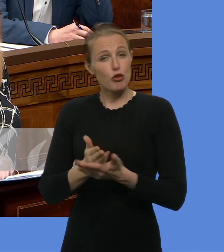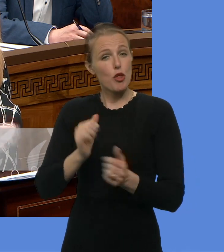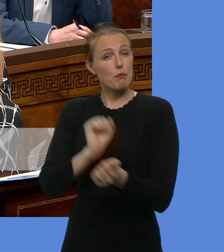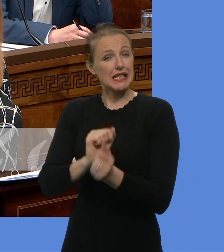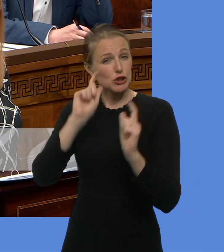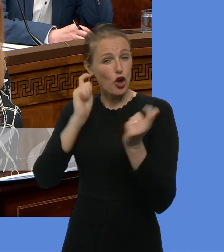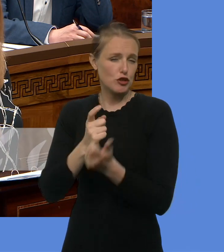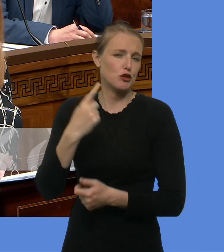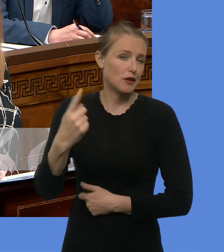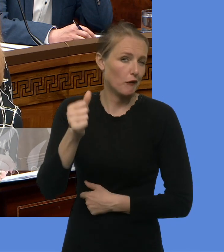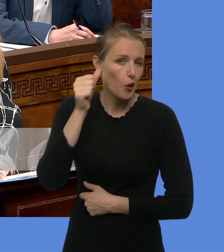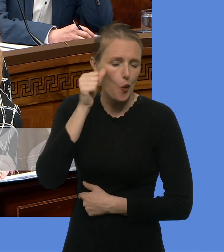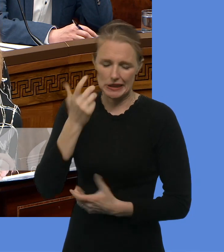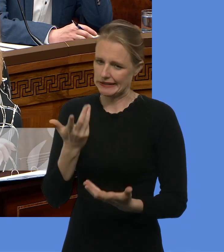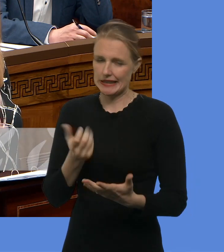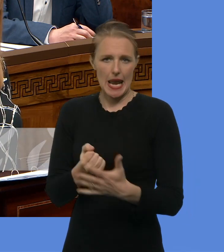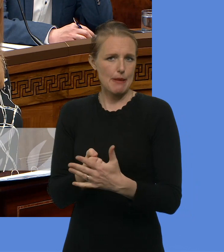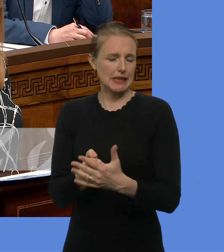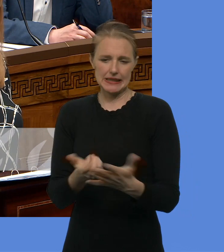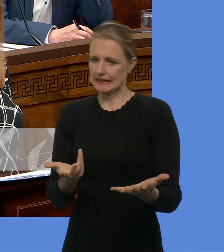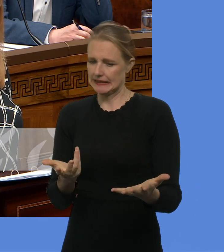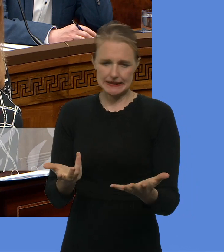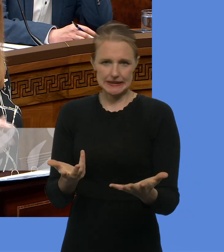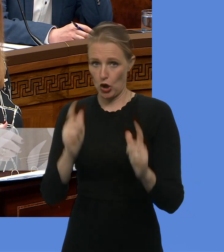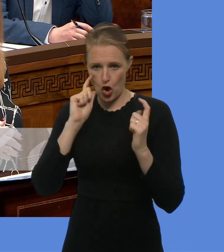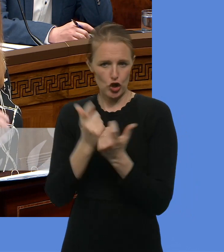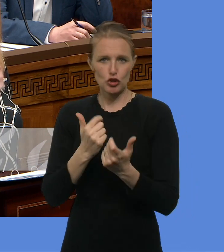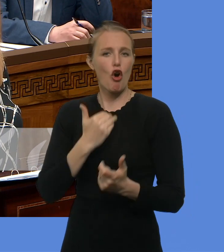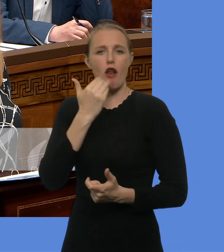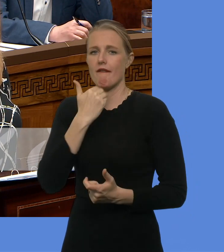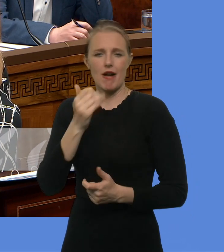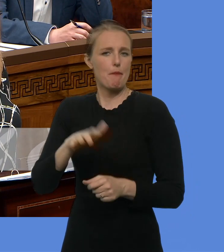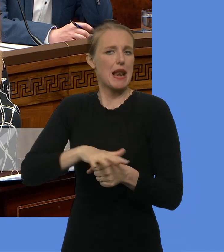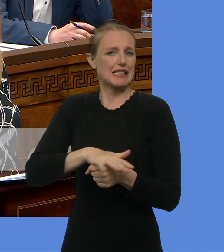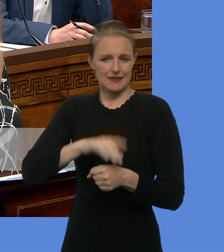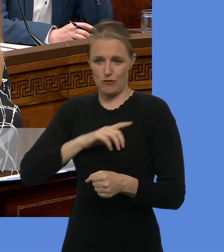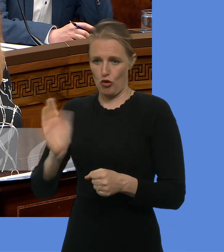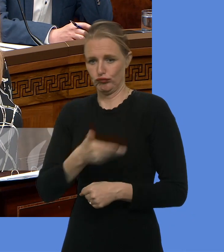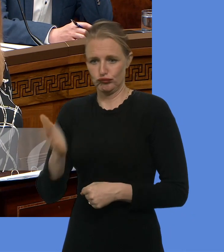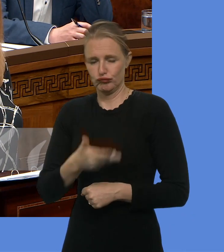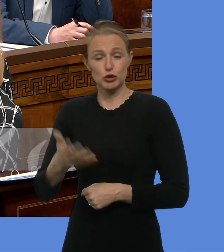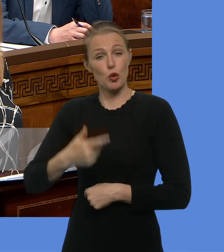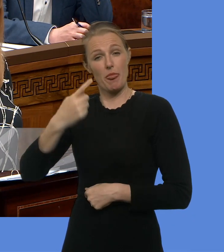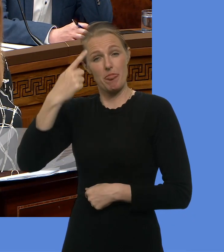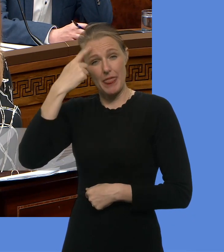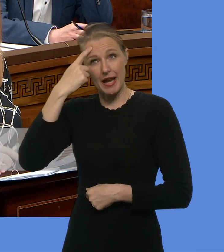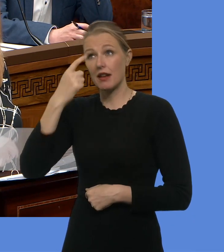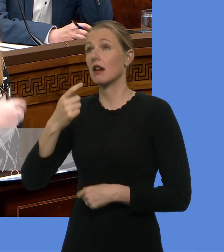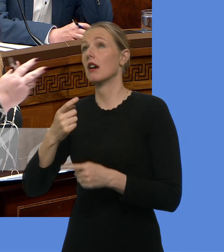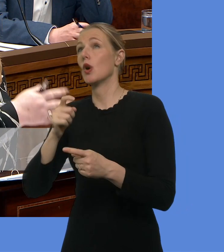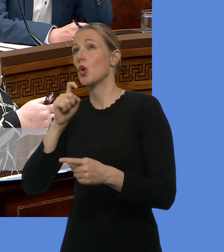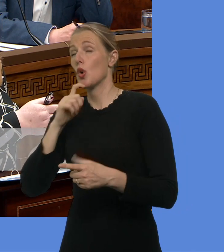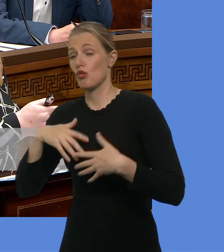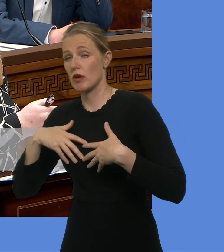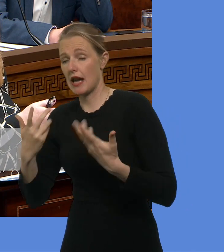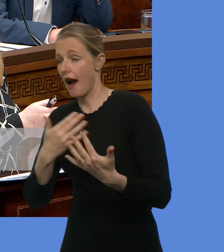board, is more limited, and therefore we are in a situation where by the time you take in attrition for people retiring and leaving the service